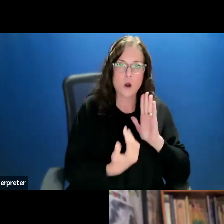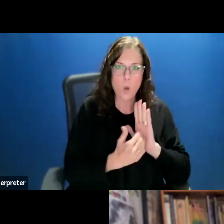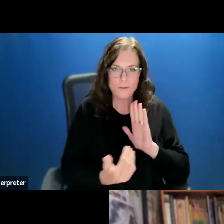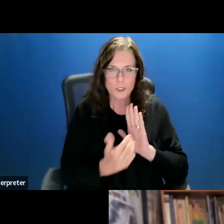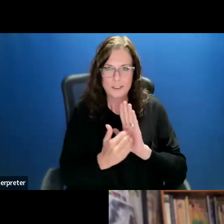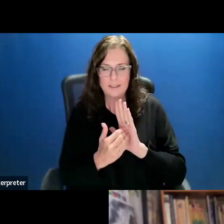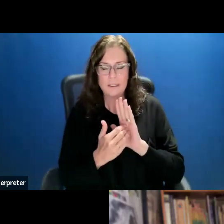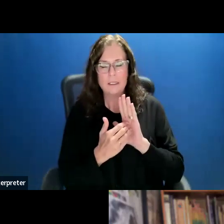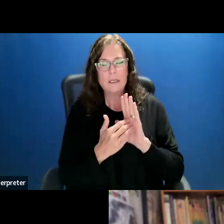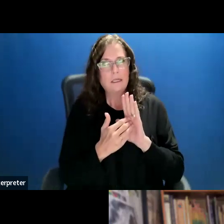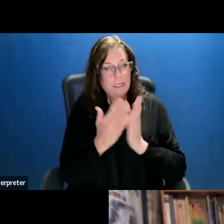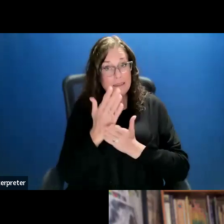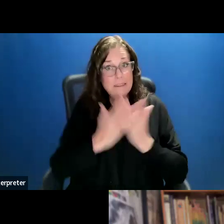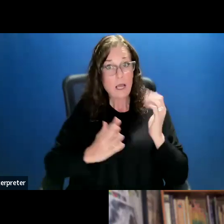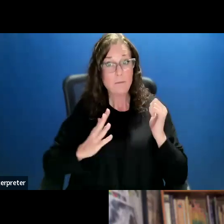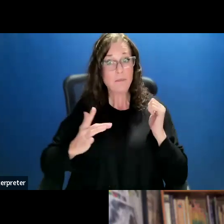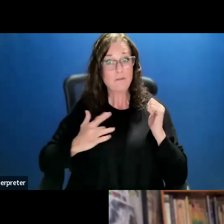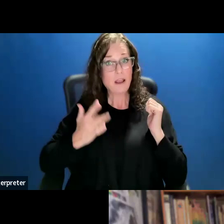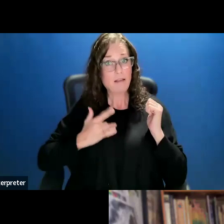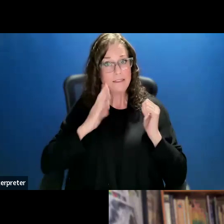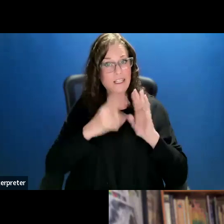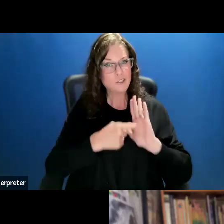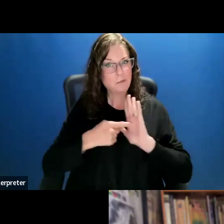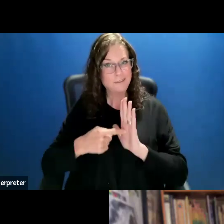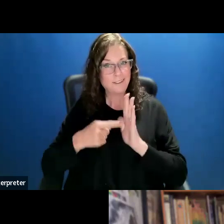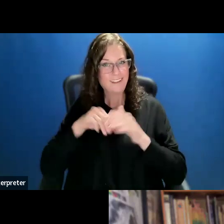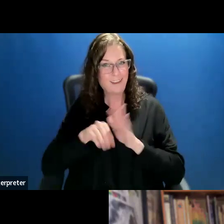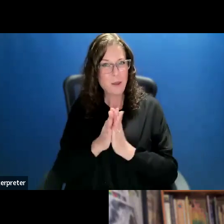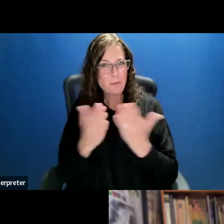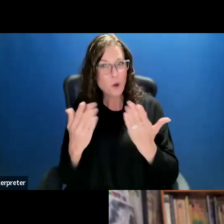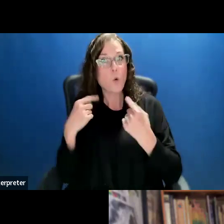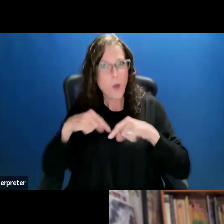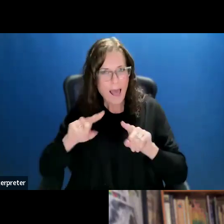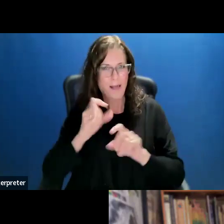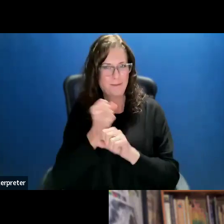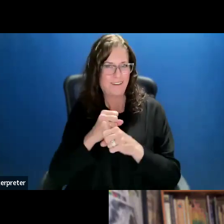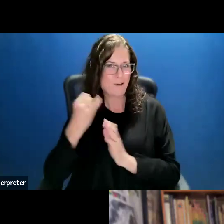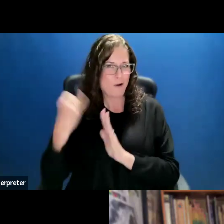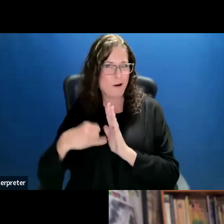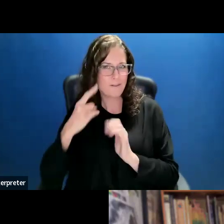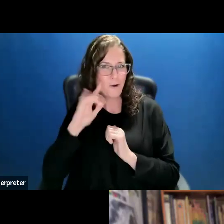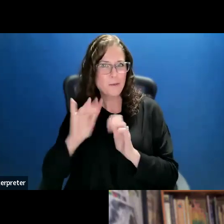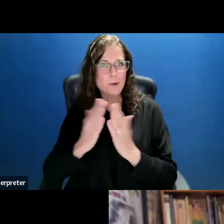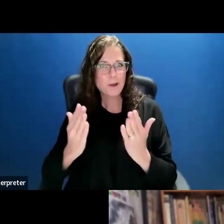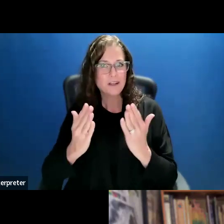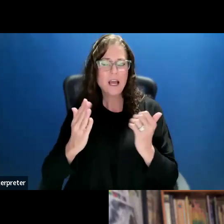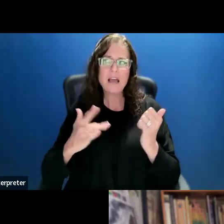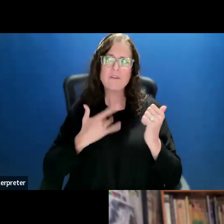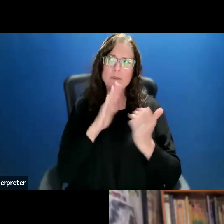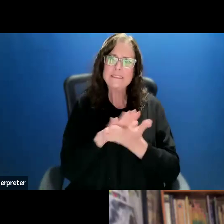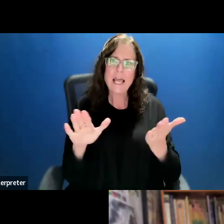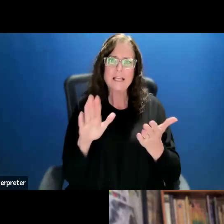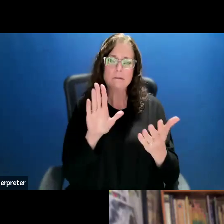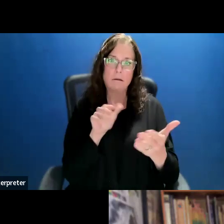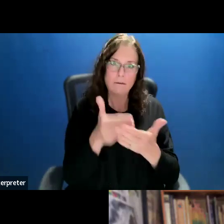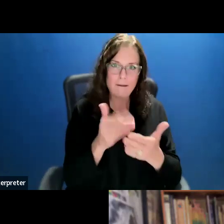I had some of the feelings that are demonstrated in the book while making it. And I felt it was nice to get to the end